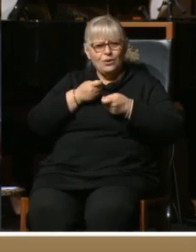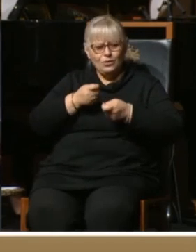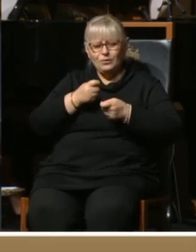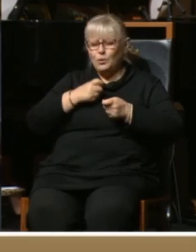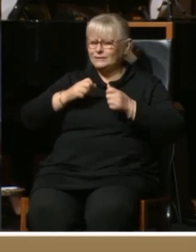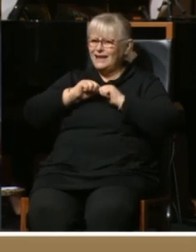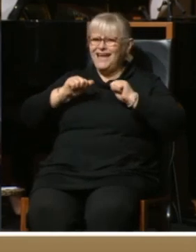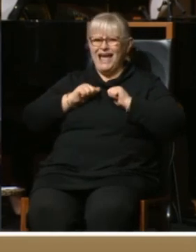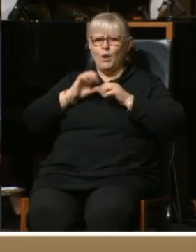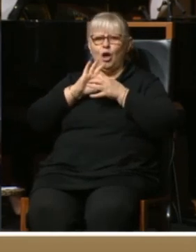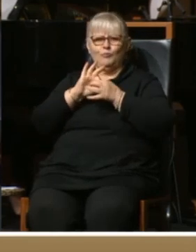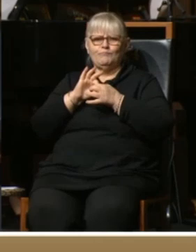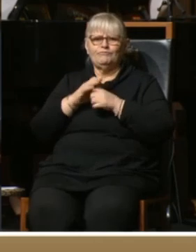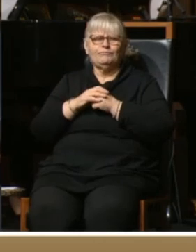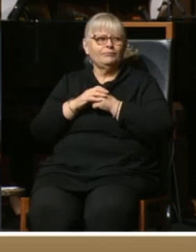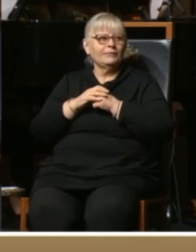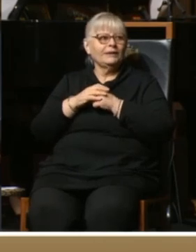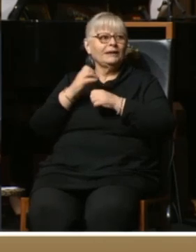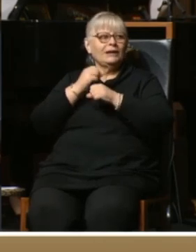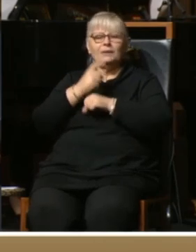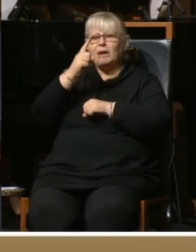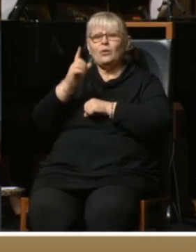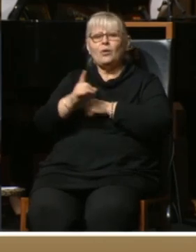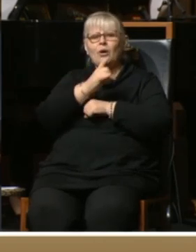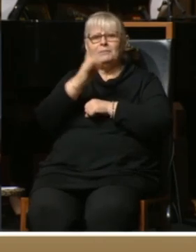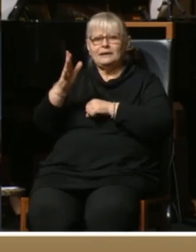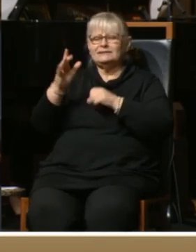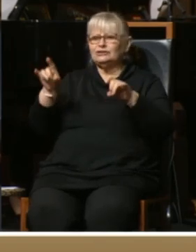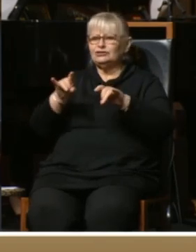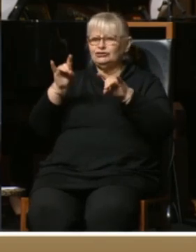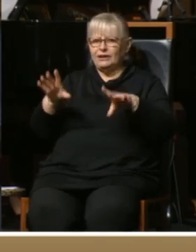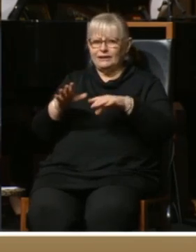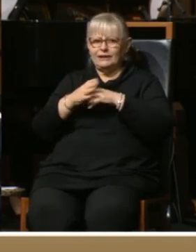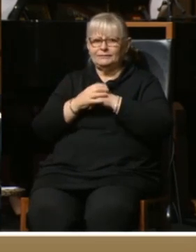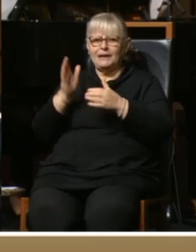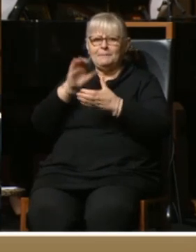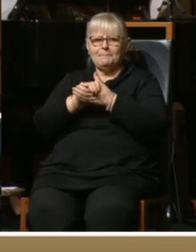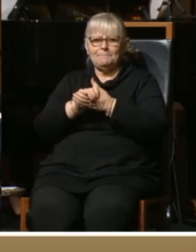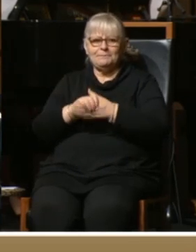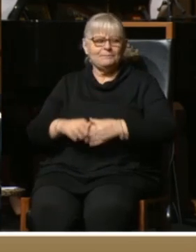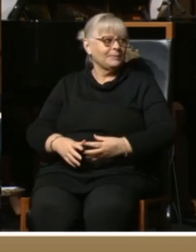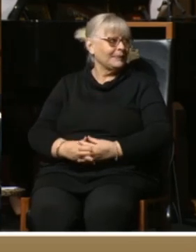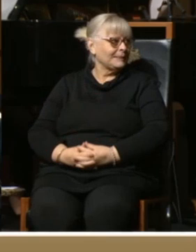home. May God bless Australia.